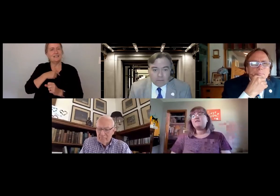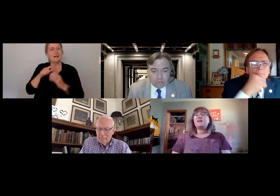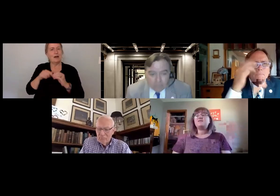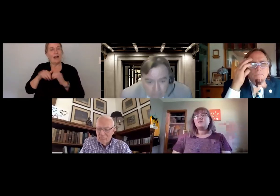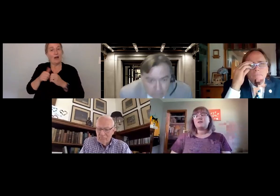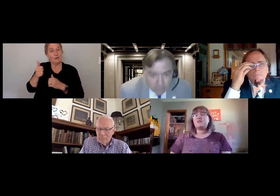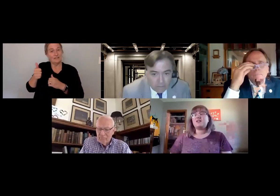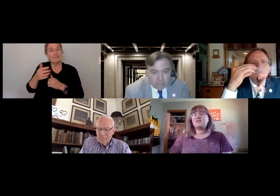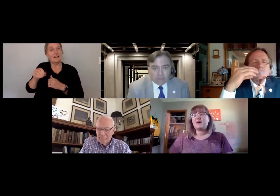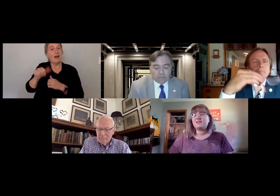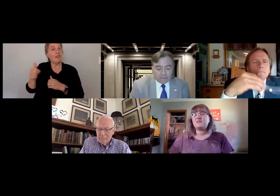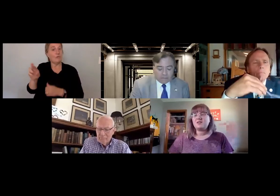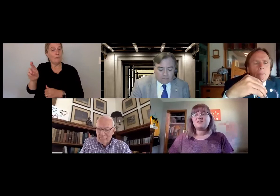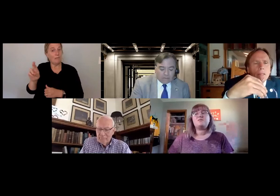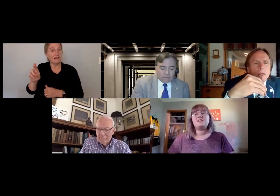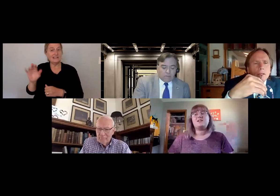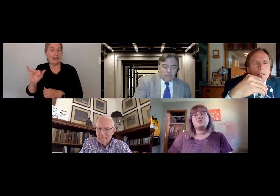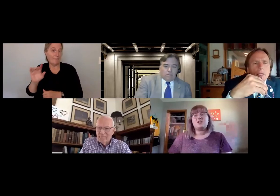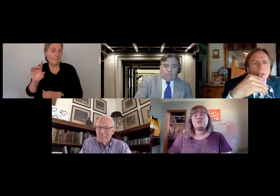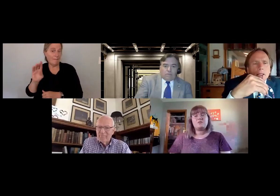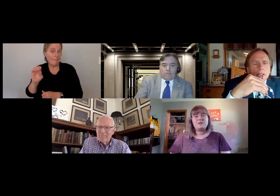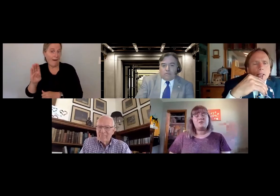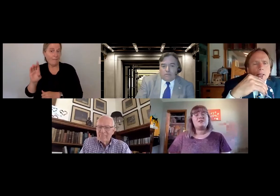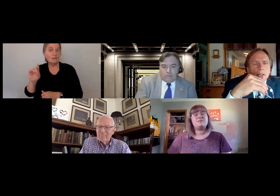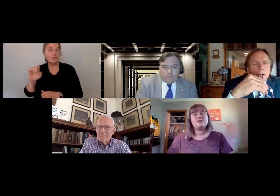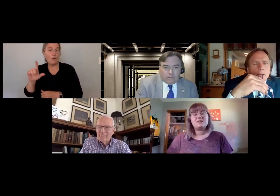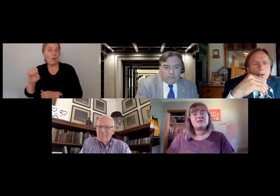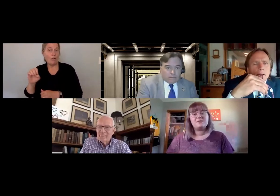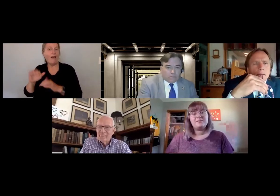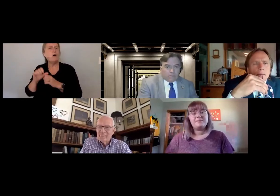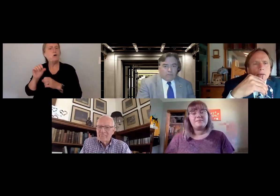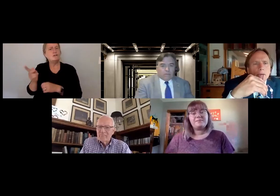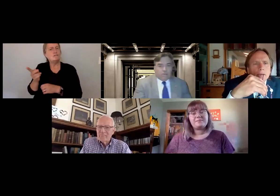worked effectively with Democrats to pass the first civil rights legislation for people with disabilities?